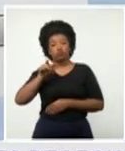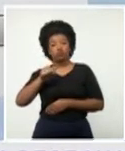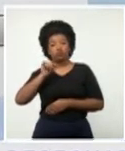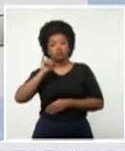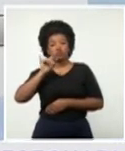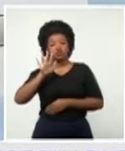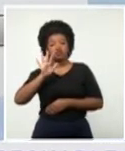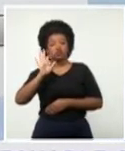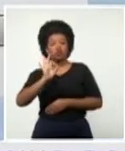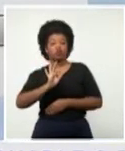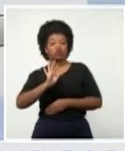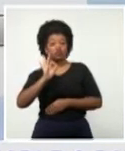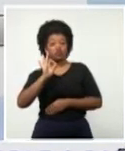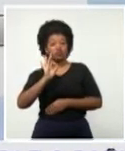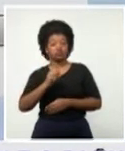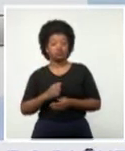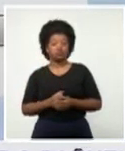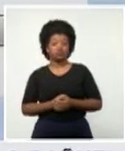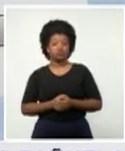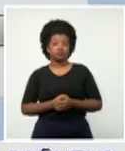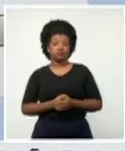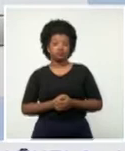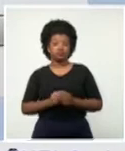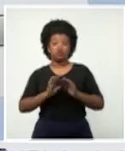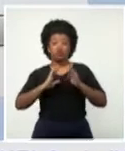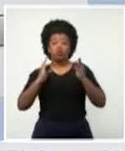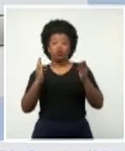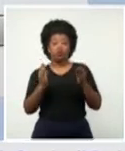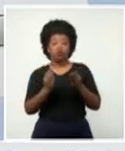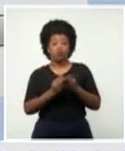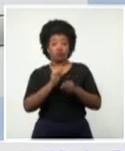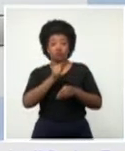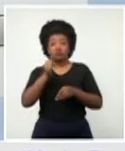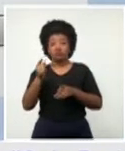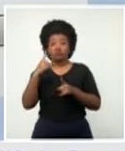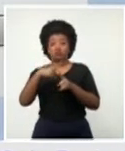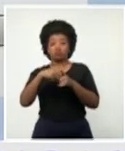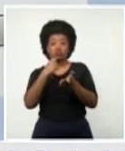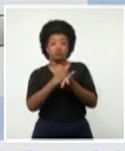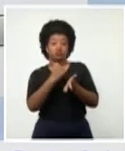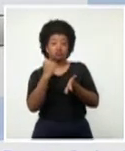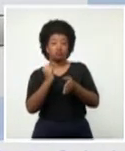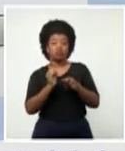48.65% of the total of cases in the world.